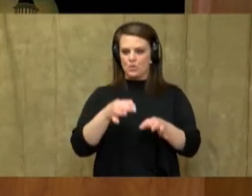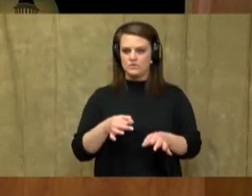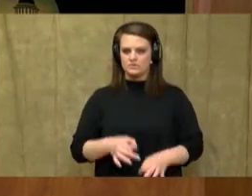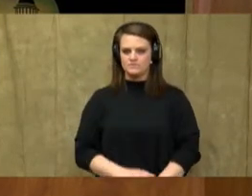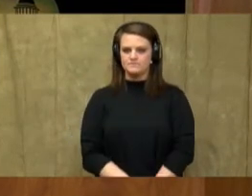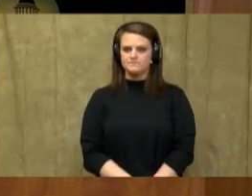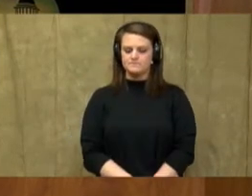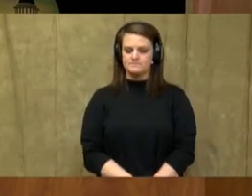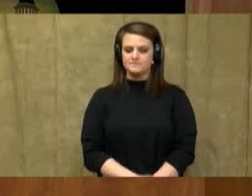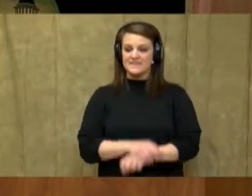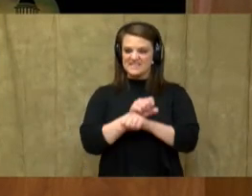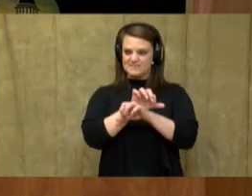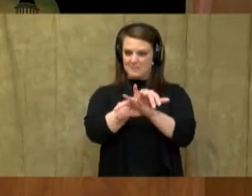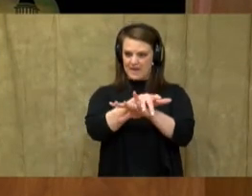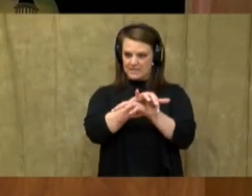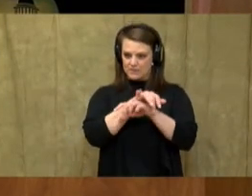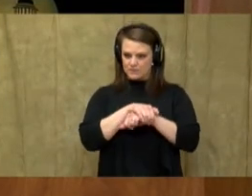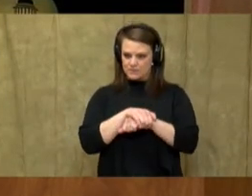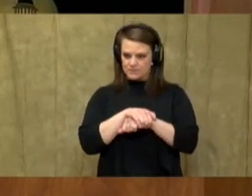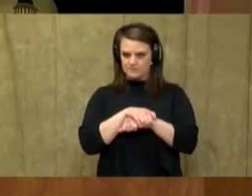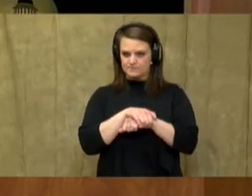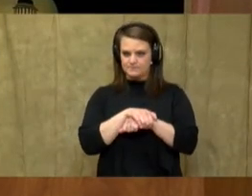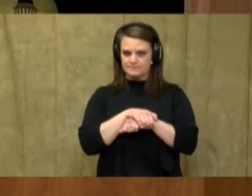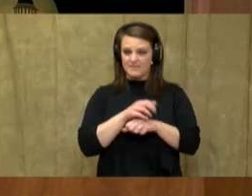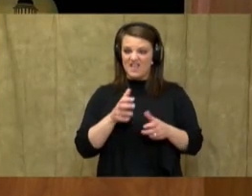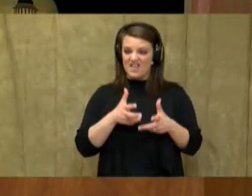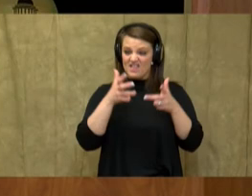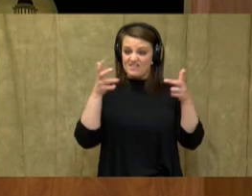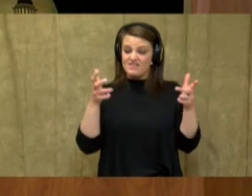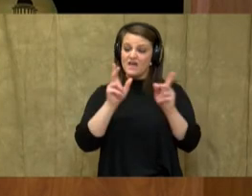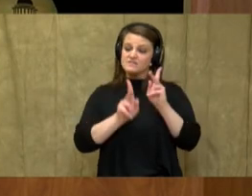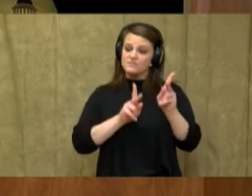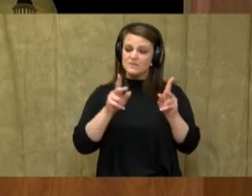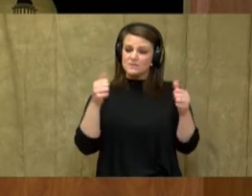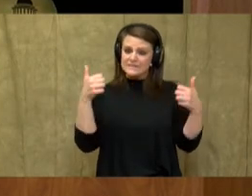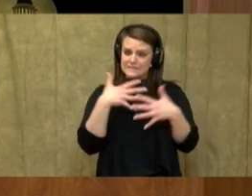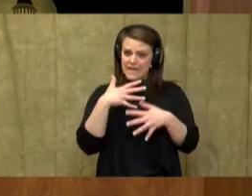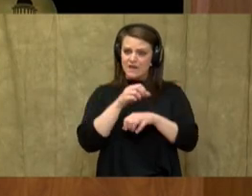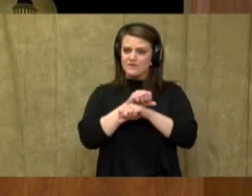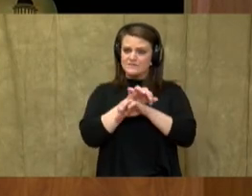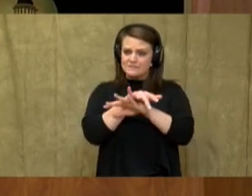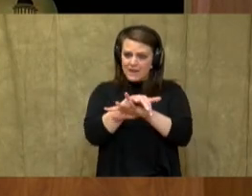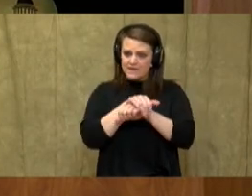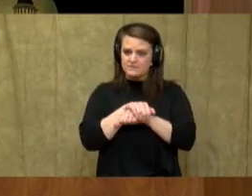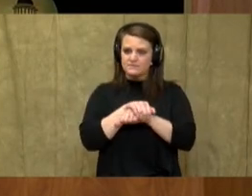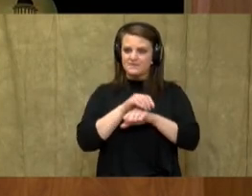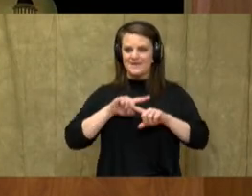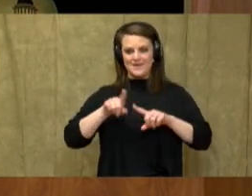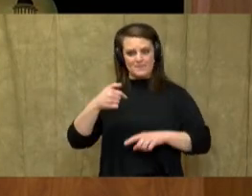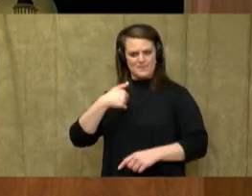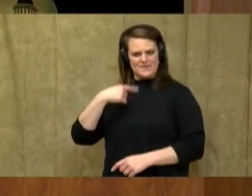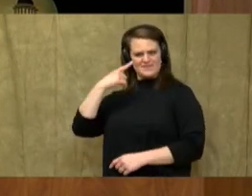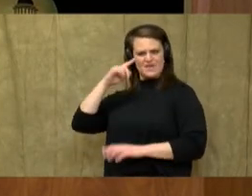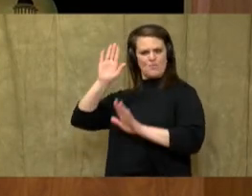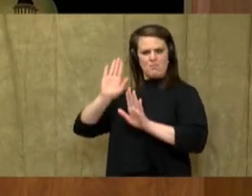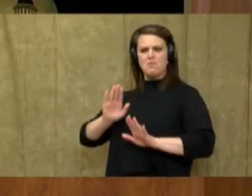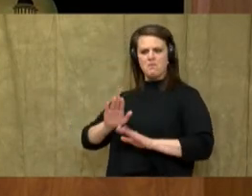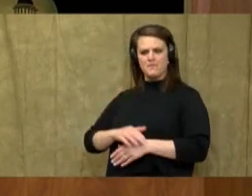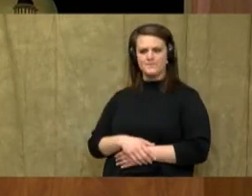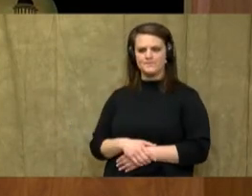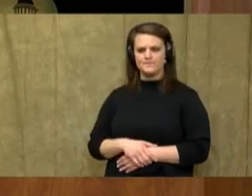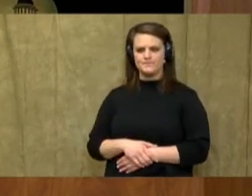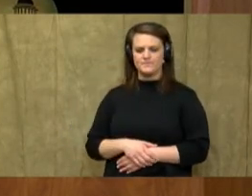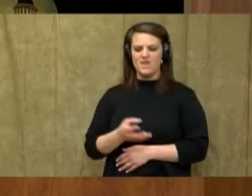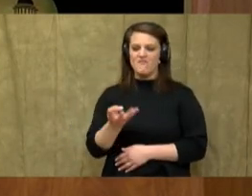this article about spiders. Lots of people are afraid of spiders, but I think that spiders are awesome animals. There